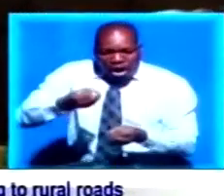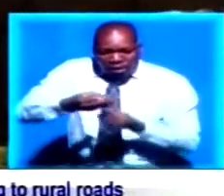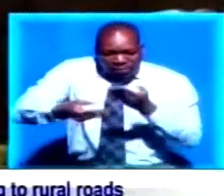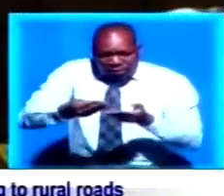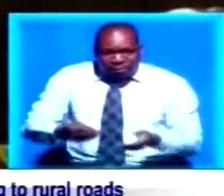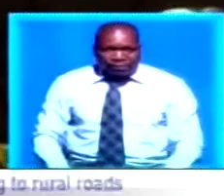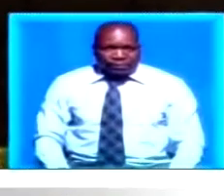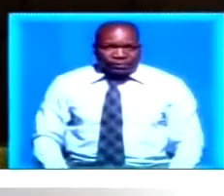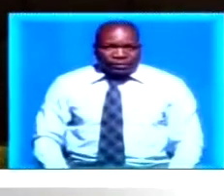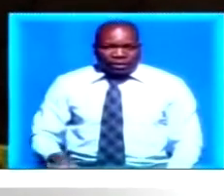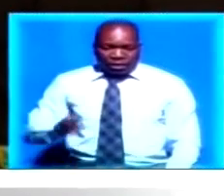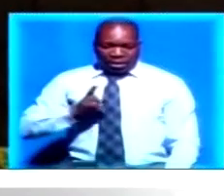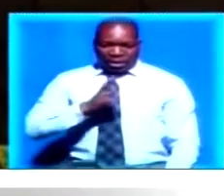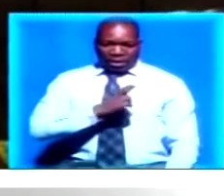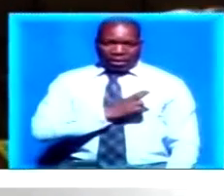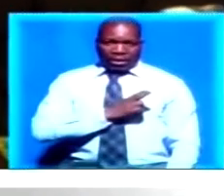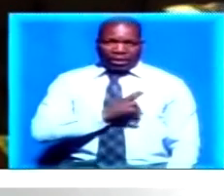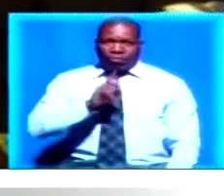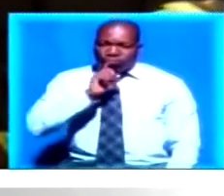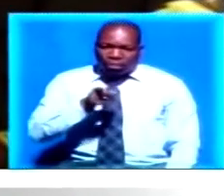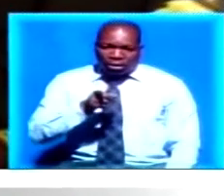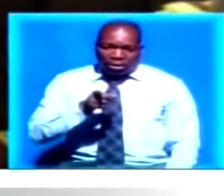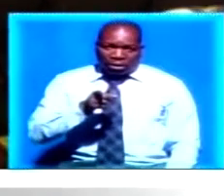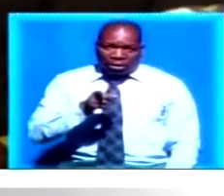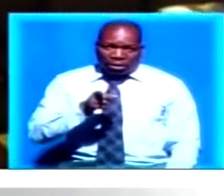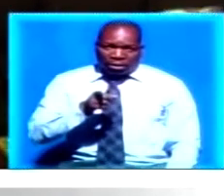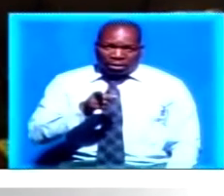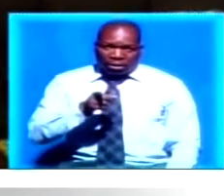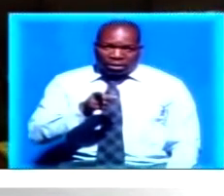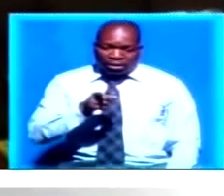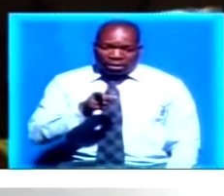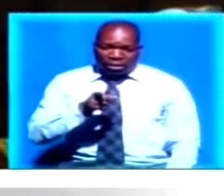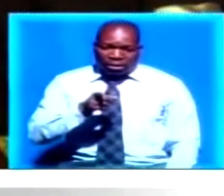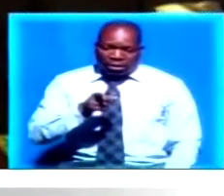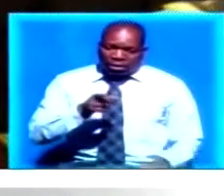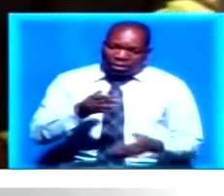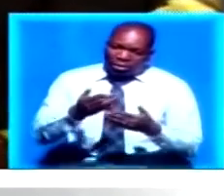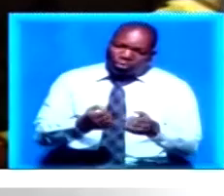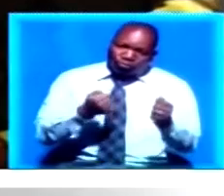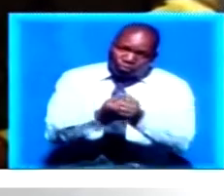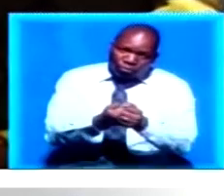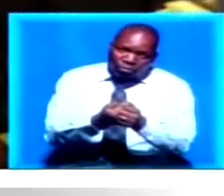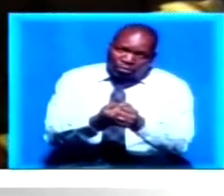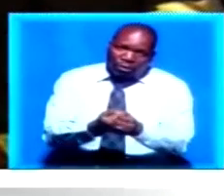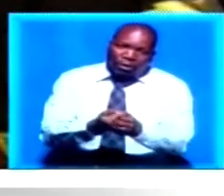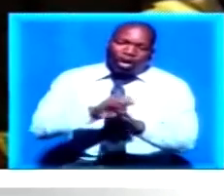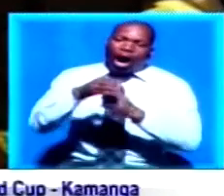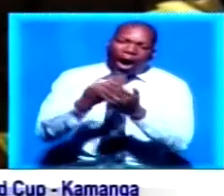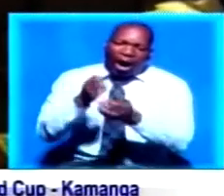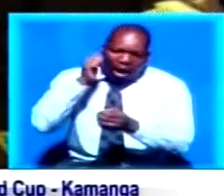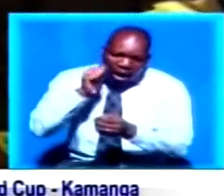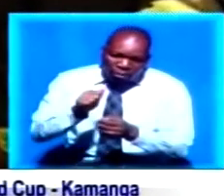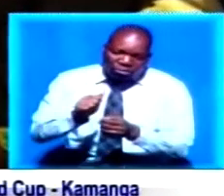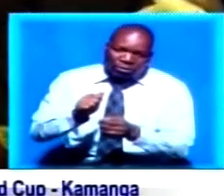sure that the girls received all the necessities in order for them to excel in their